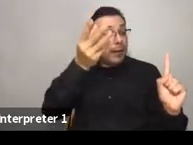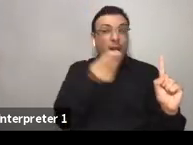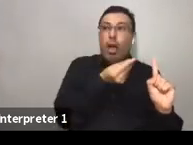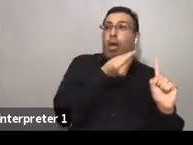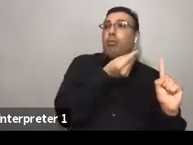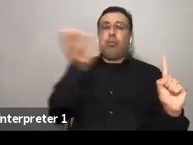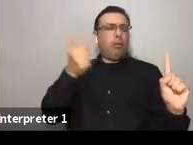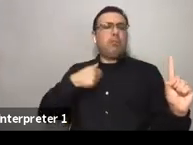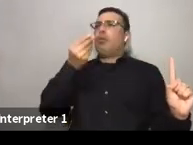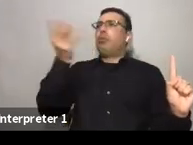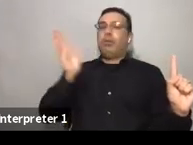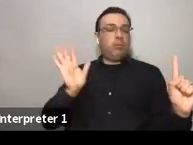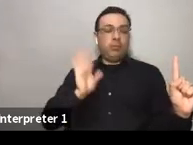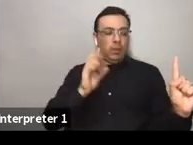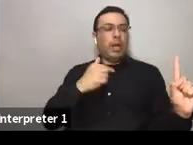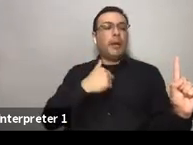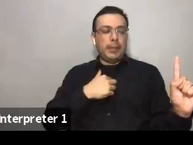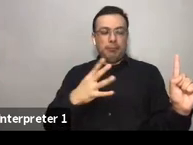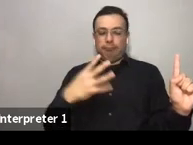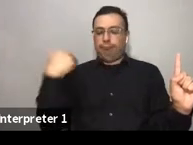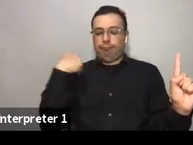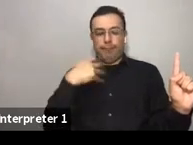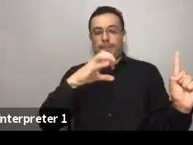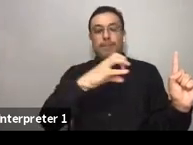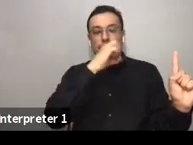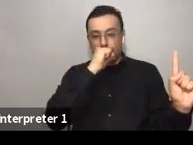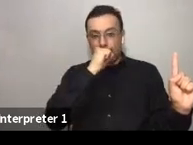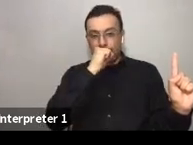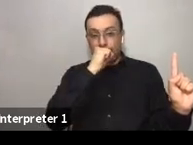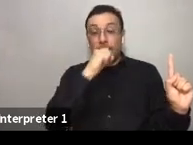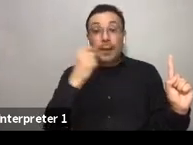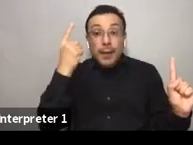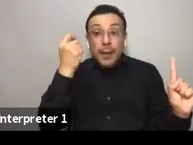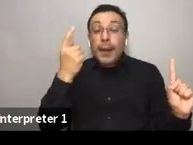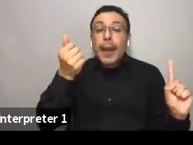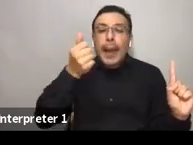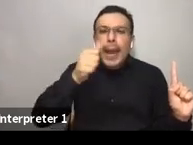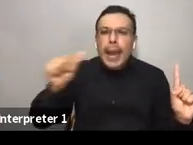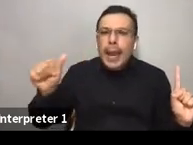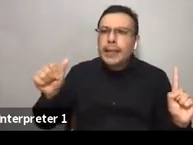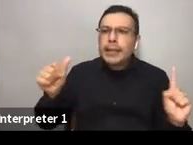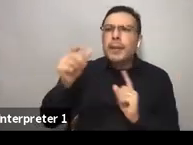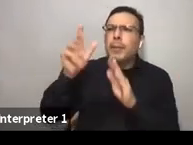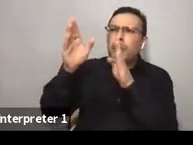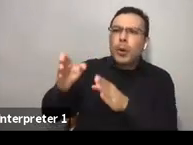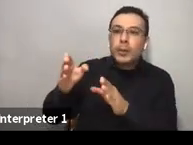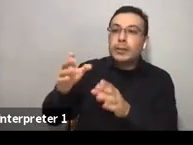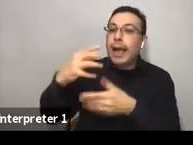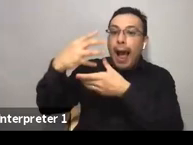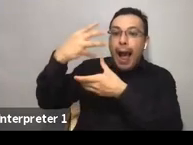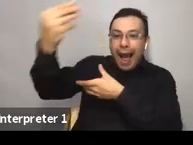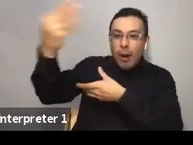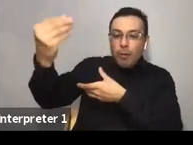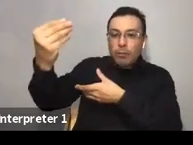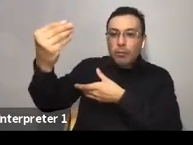you. So it means you should scrutinize and oftentimes challenge any attempts from outside your organization to access